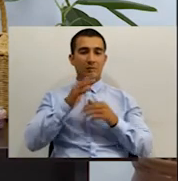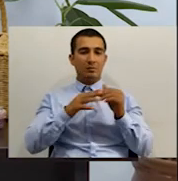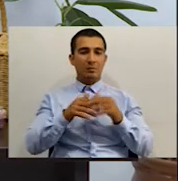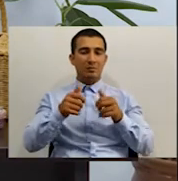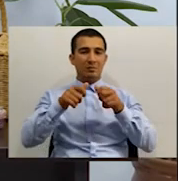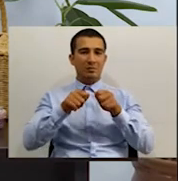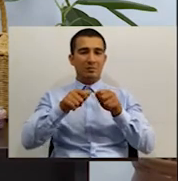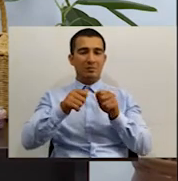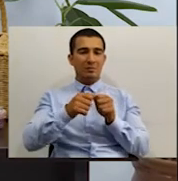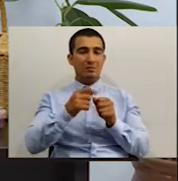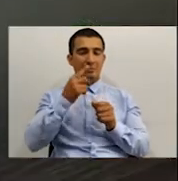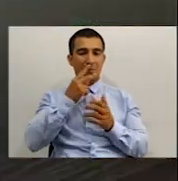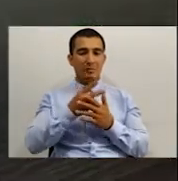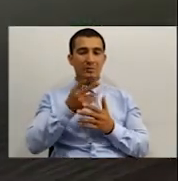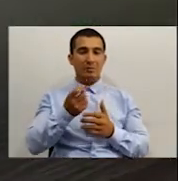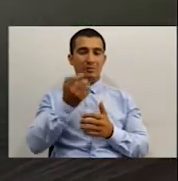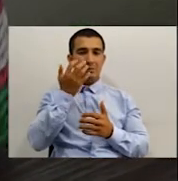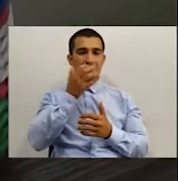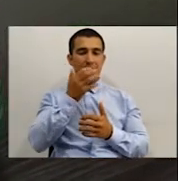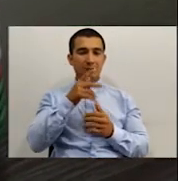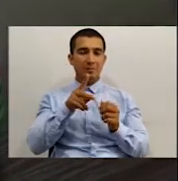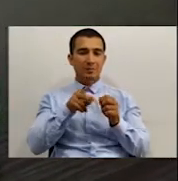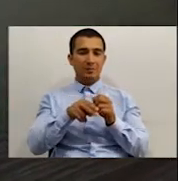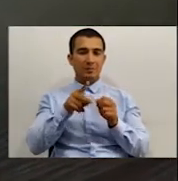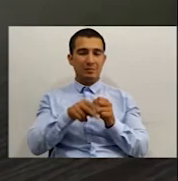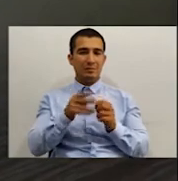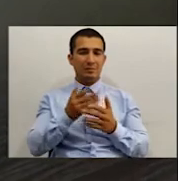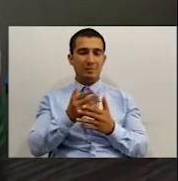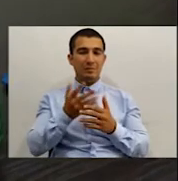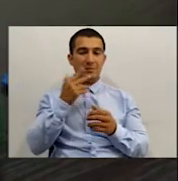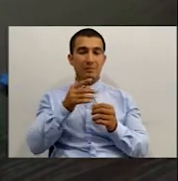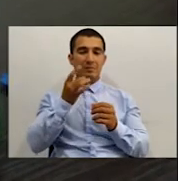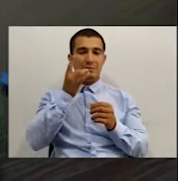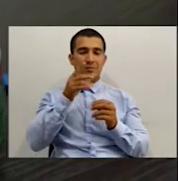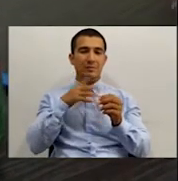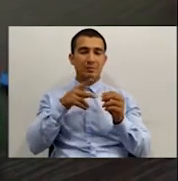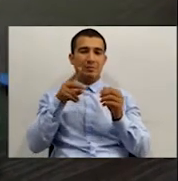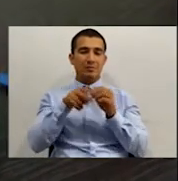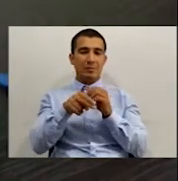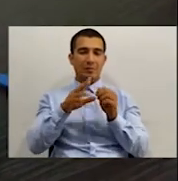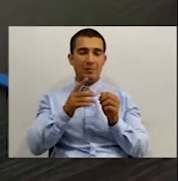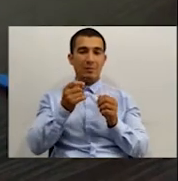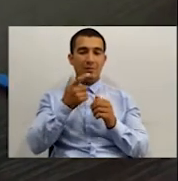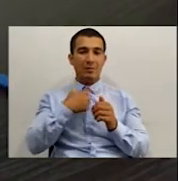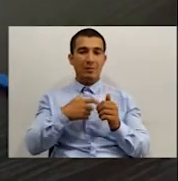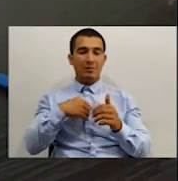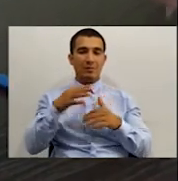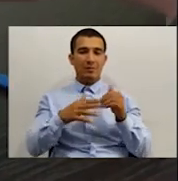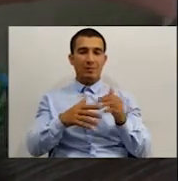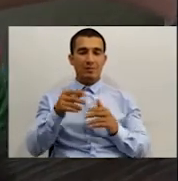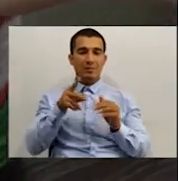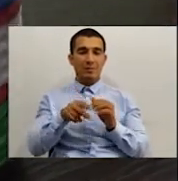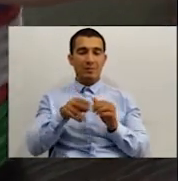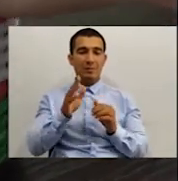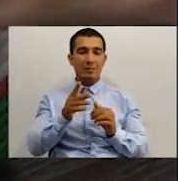Damda bosib, salpal ko'rinmaydigan darajada kesib olinglar. Qaychida ishlayotganingizda ehtiyot